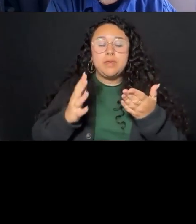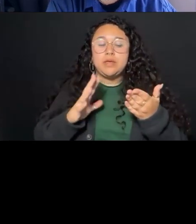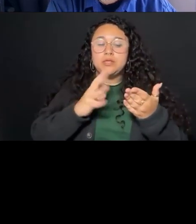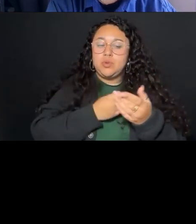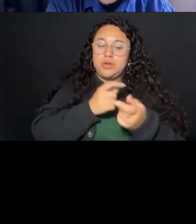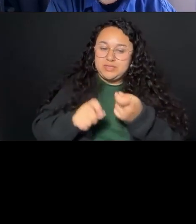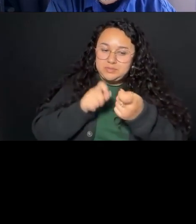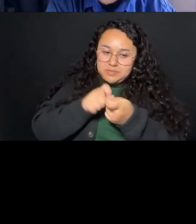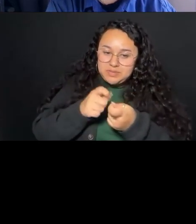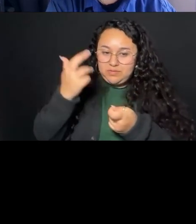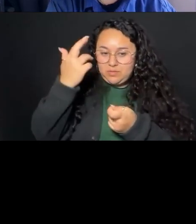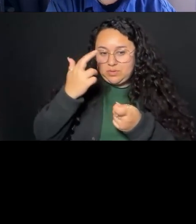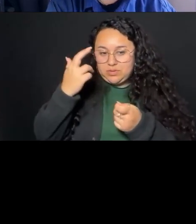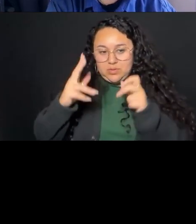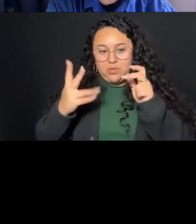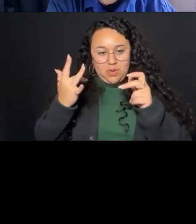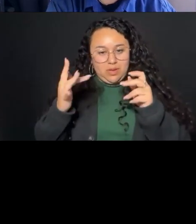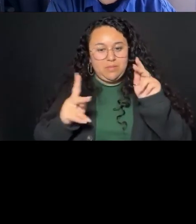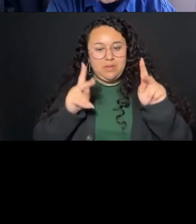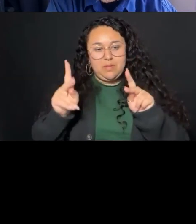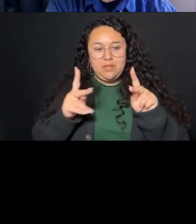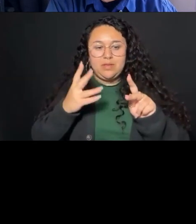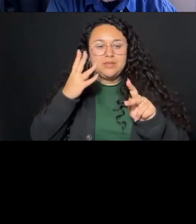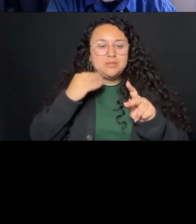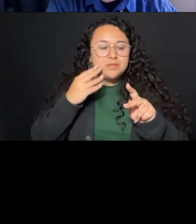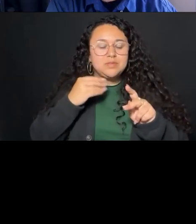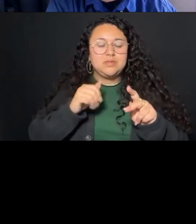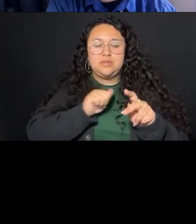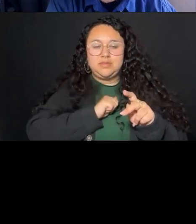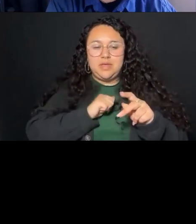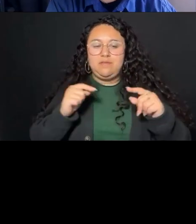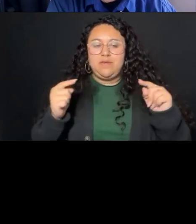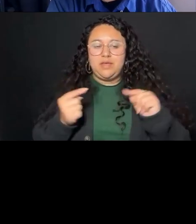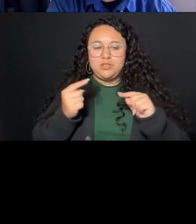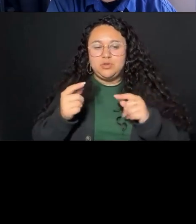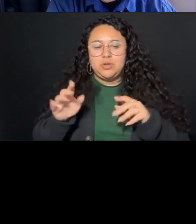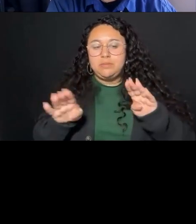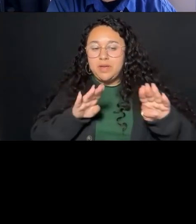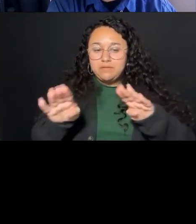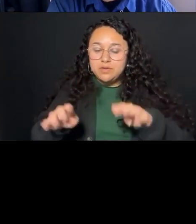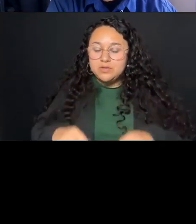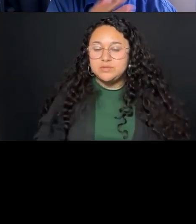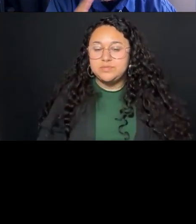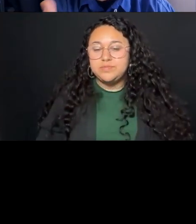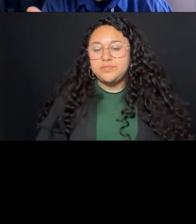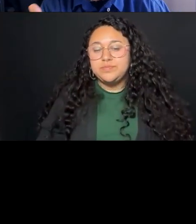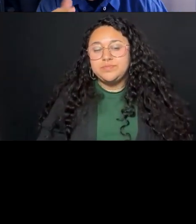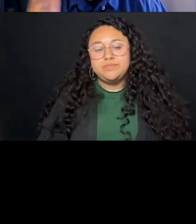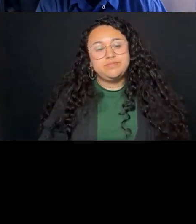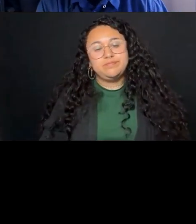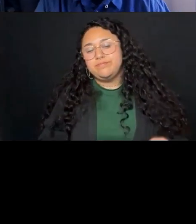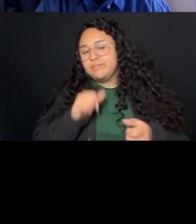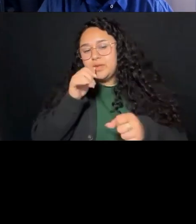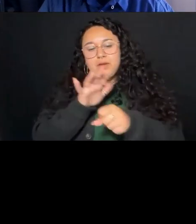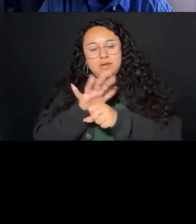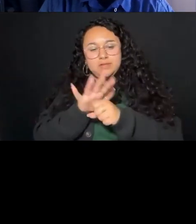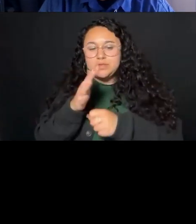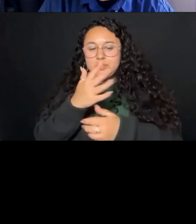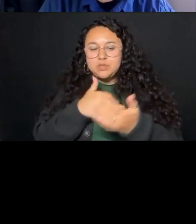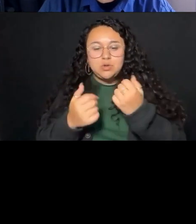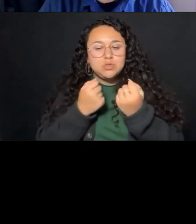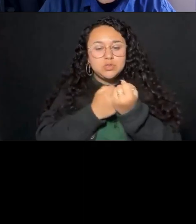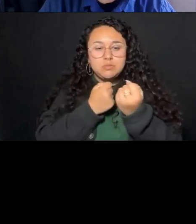engage in self-injuring behaviors? So lack of social supports, feeling of not being